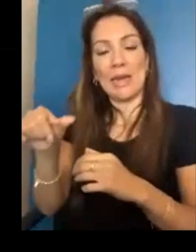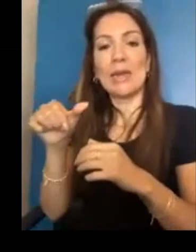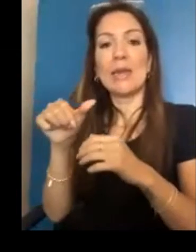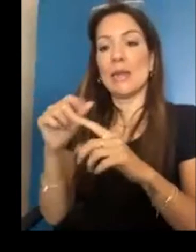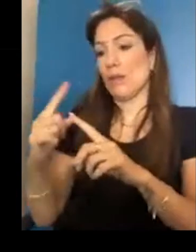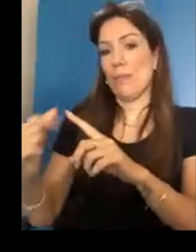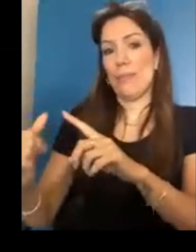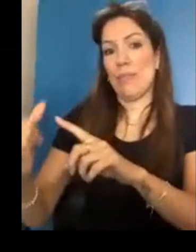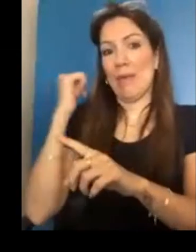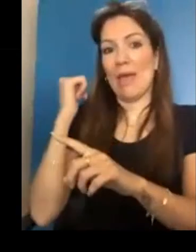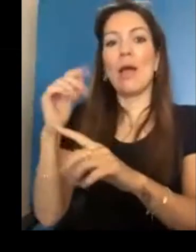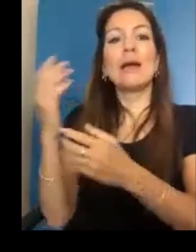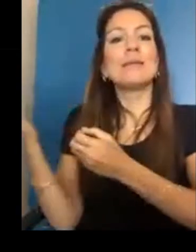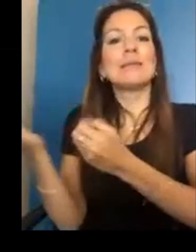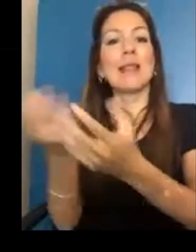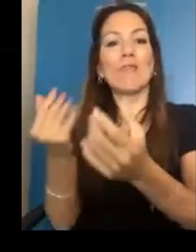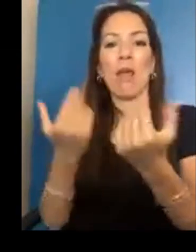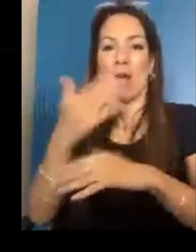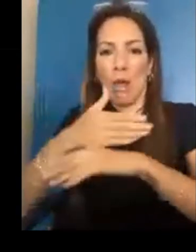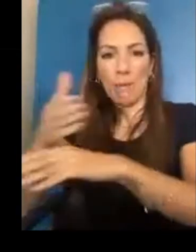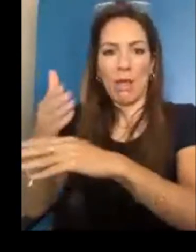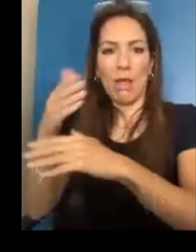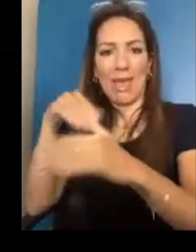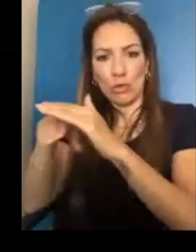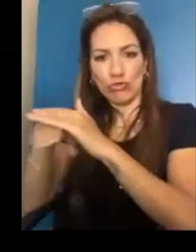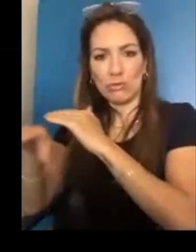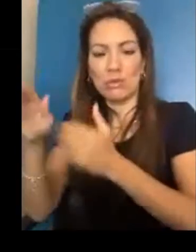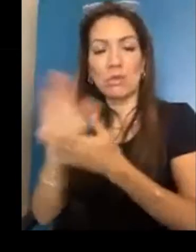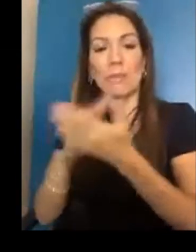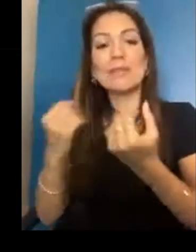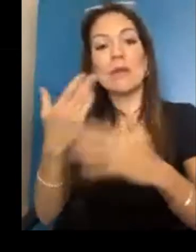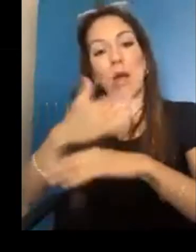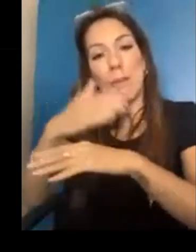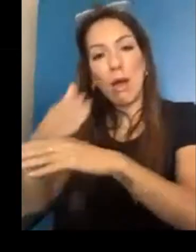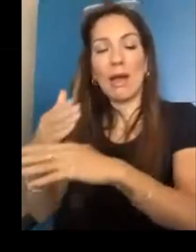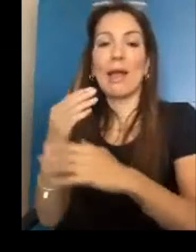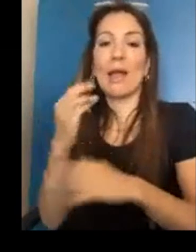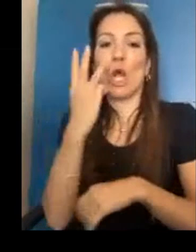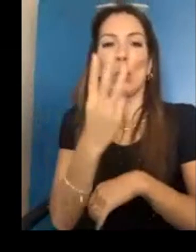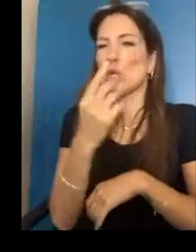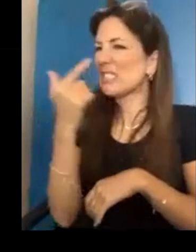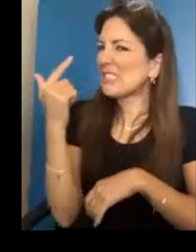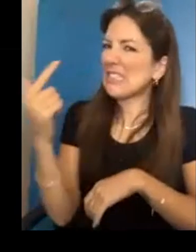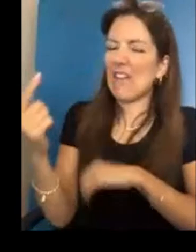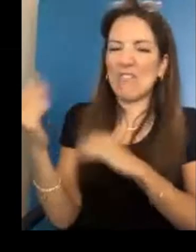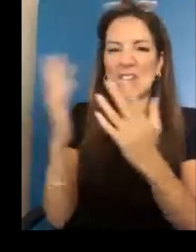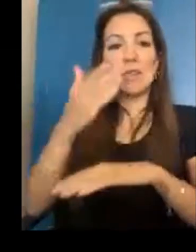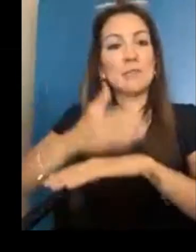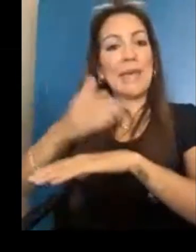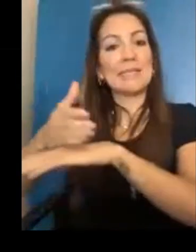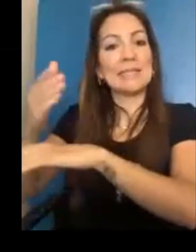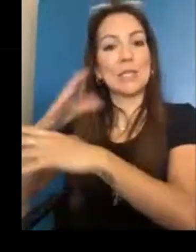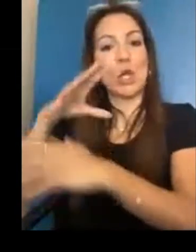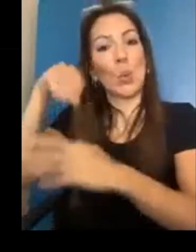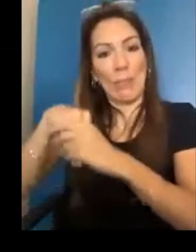where our deliveries and the car park entrance is. So there is some car parking, some 37 spaces or so within this building at the